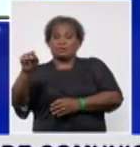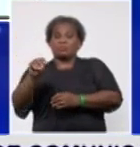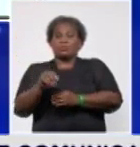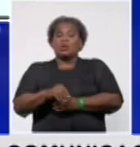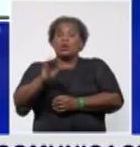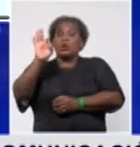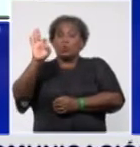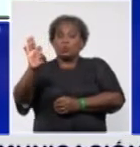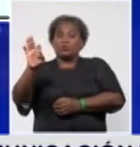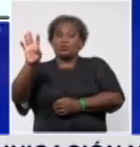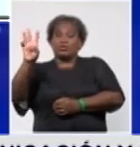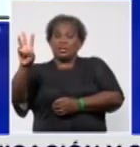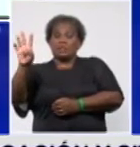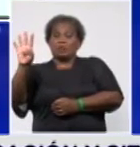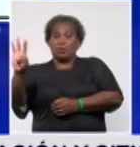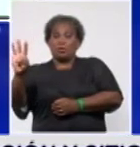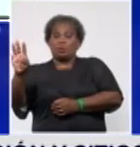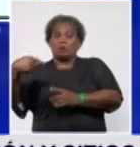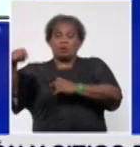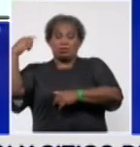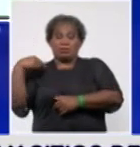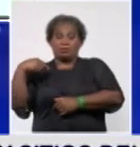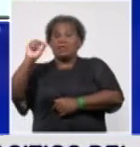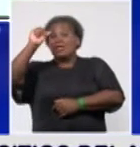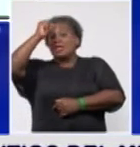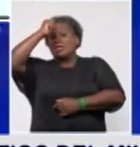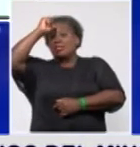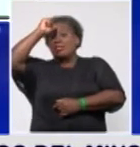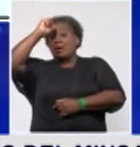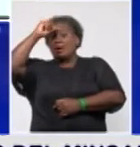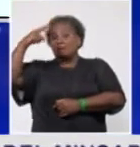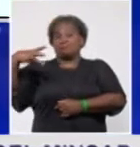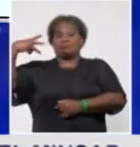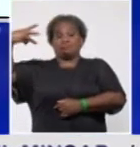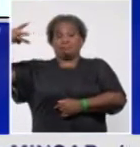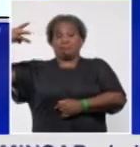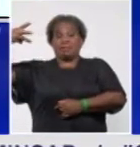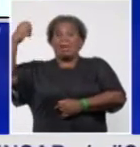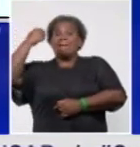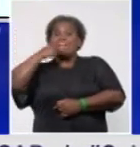1,053 occurred yesterday. Brazil follows with over